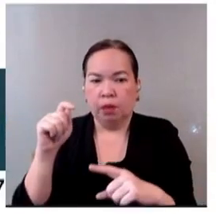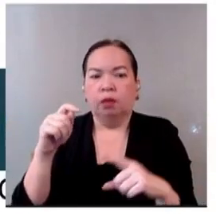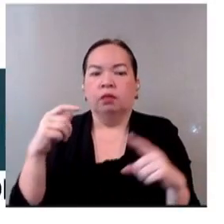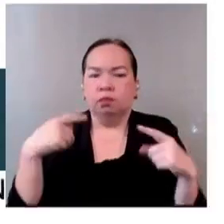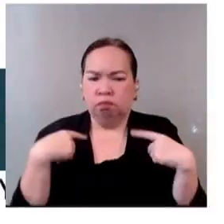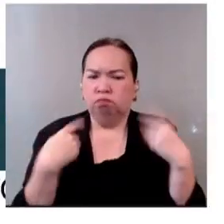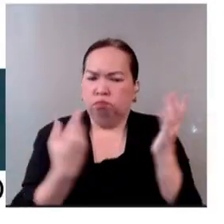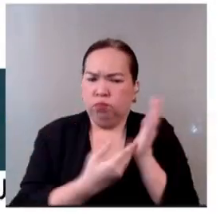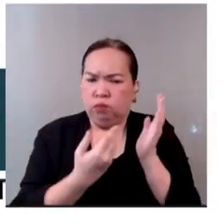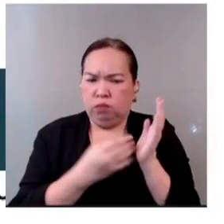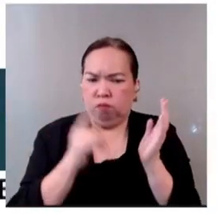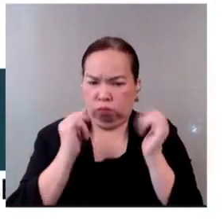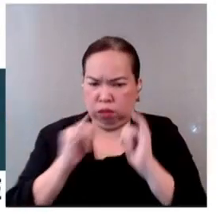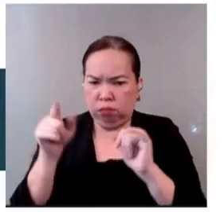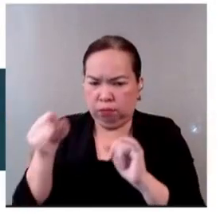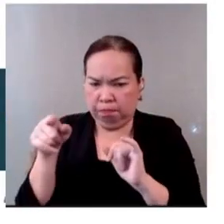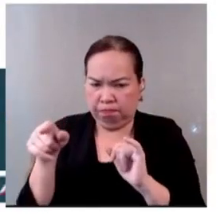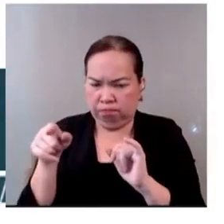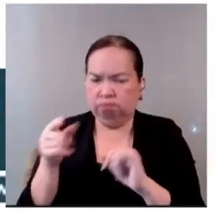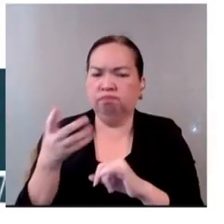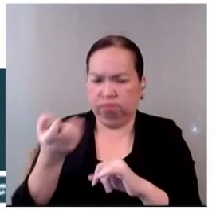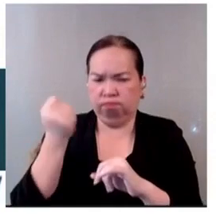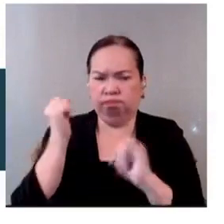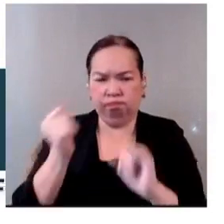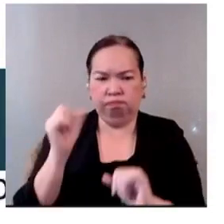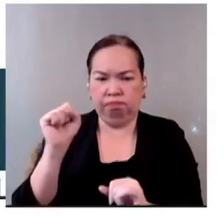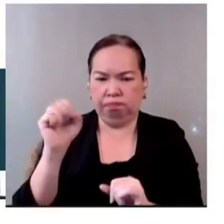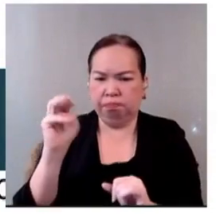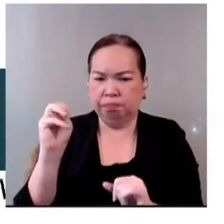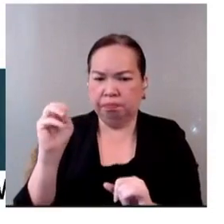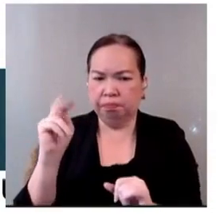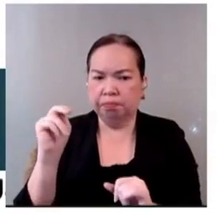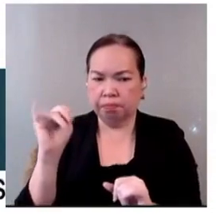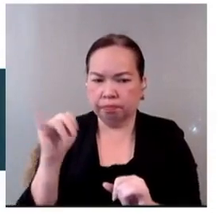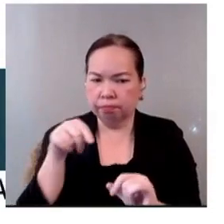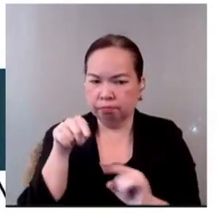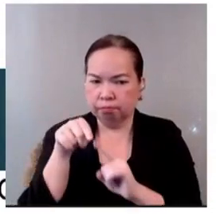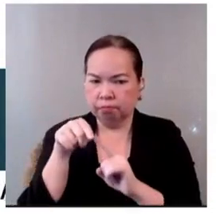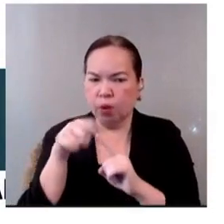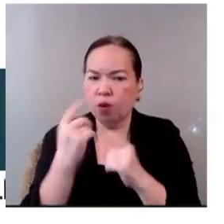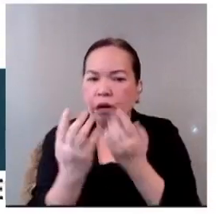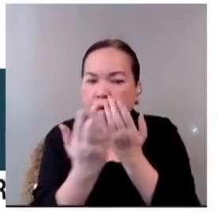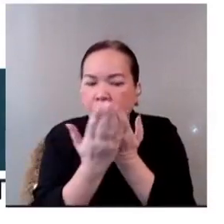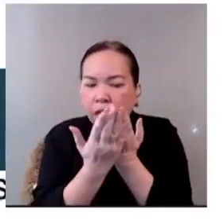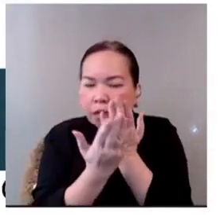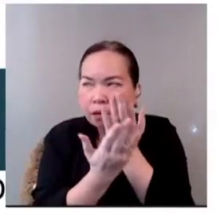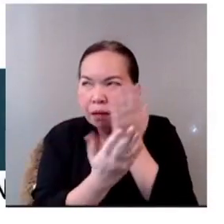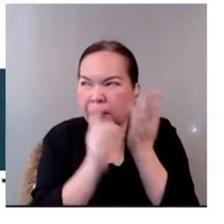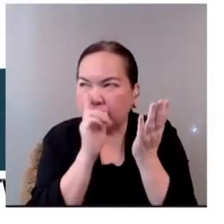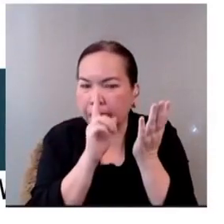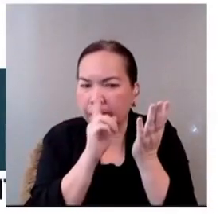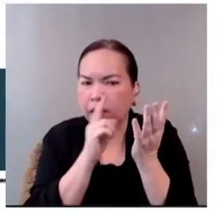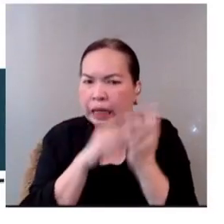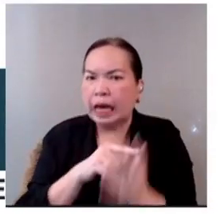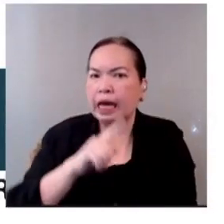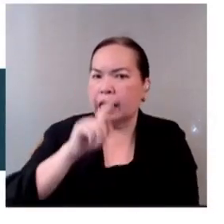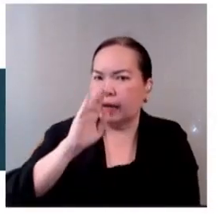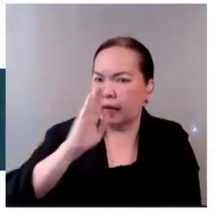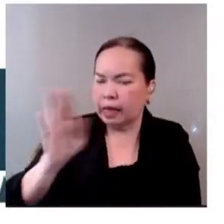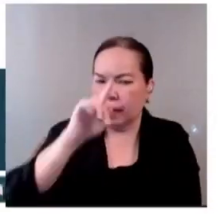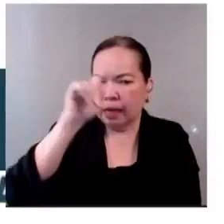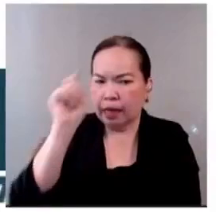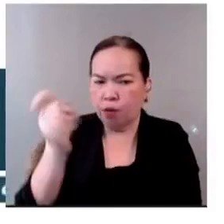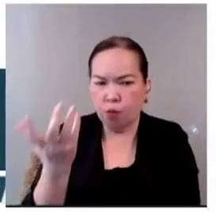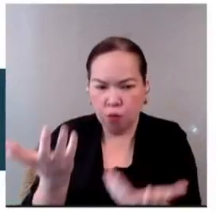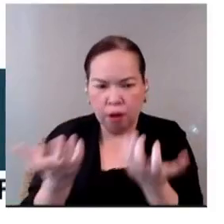pa rin ang may-ari, no? Naka-layering. At ito po yung gusto namin tanungin sa kanya. And because